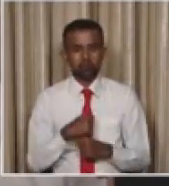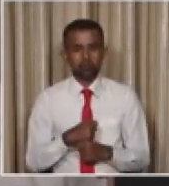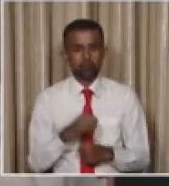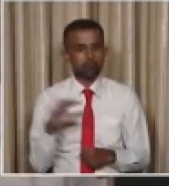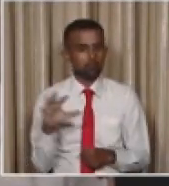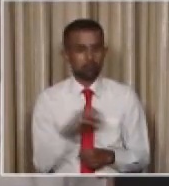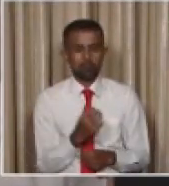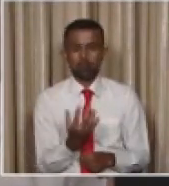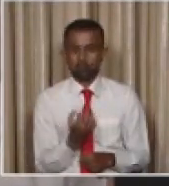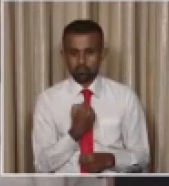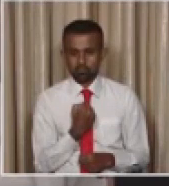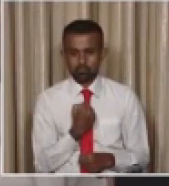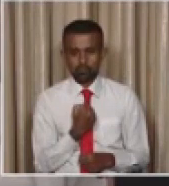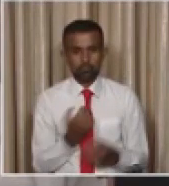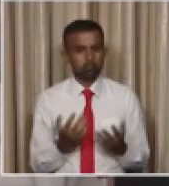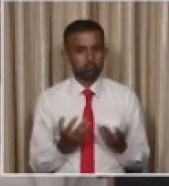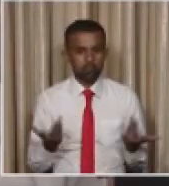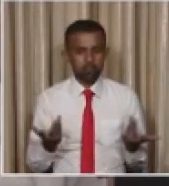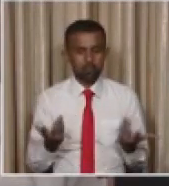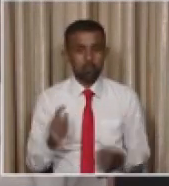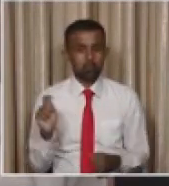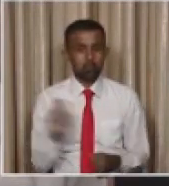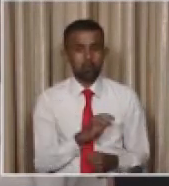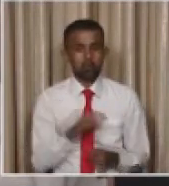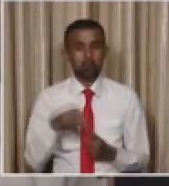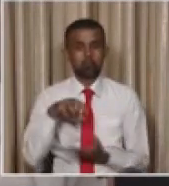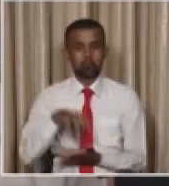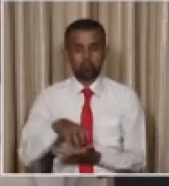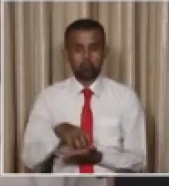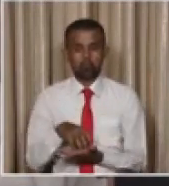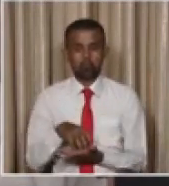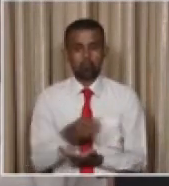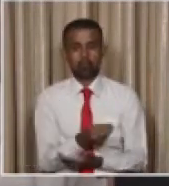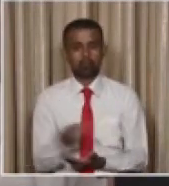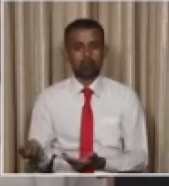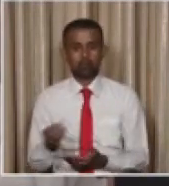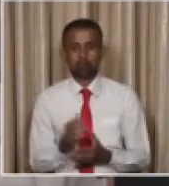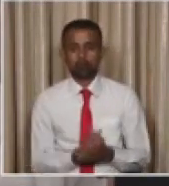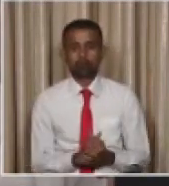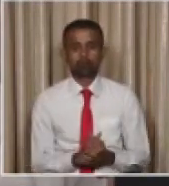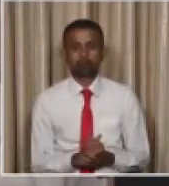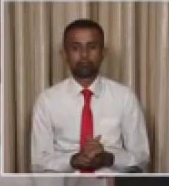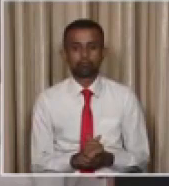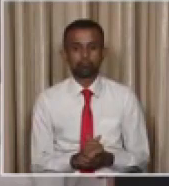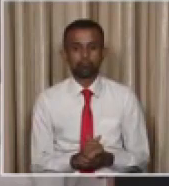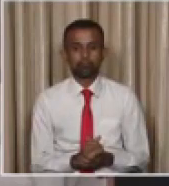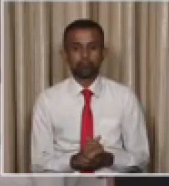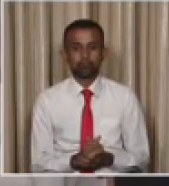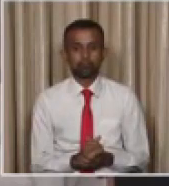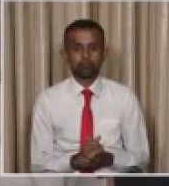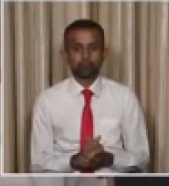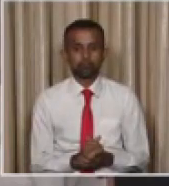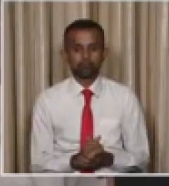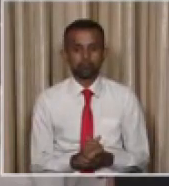the ratings. But to get over the constitutional issue, that we have done this, but it's going to have a very high threshold,